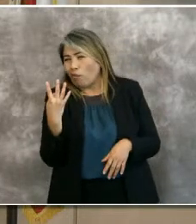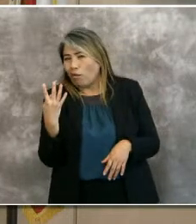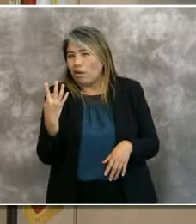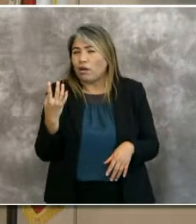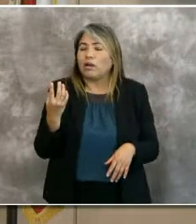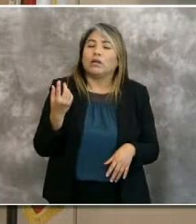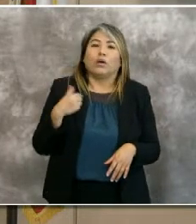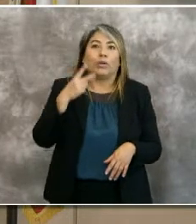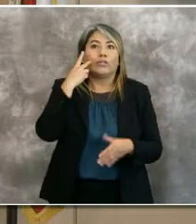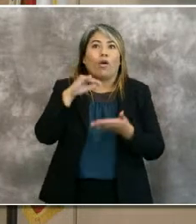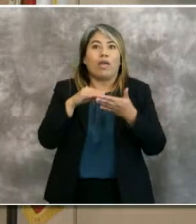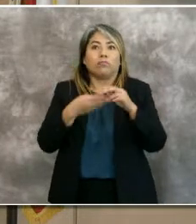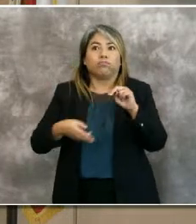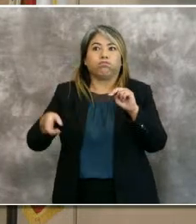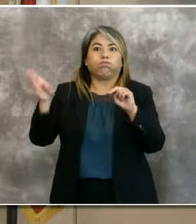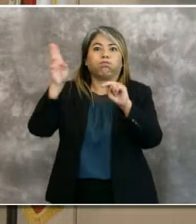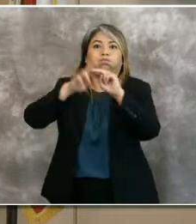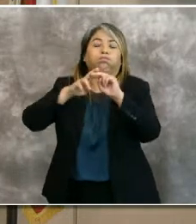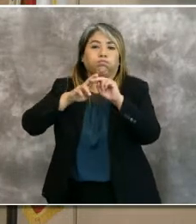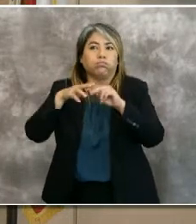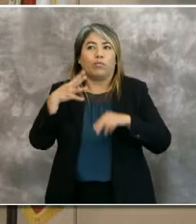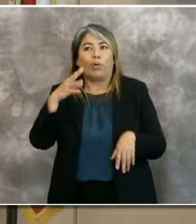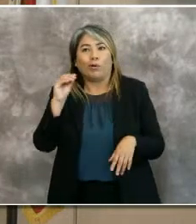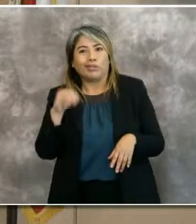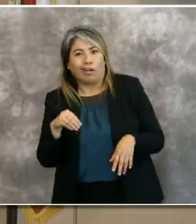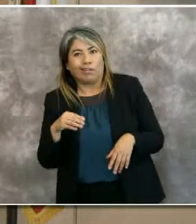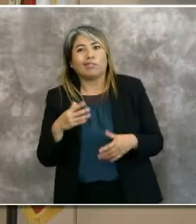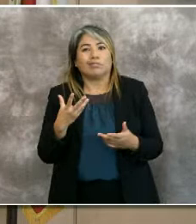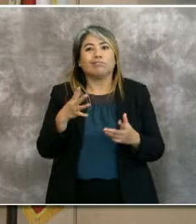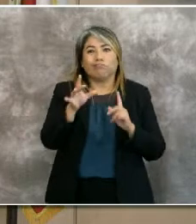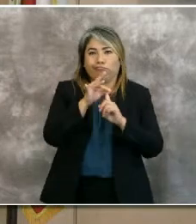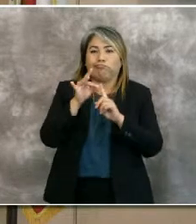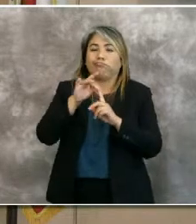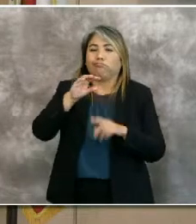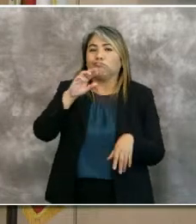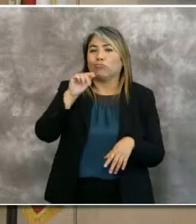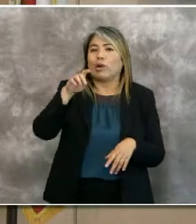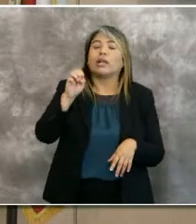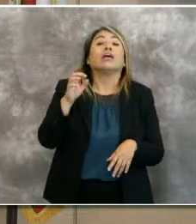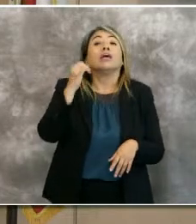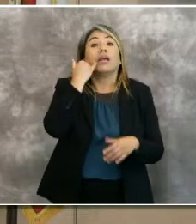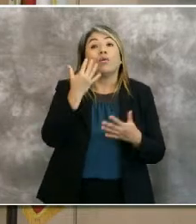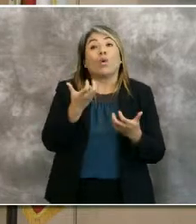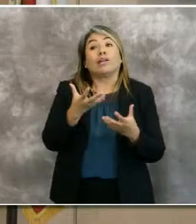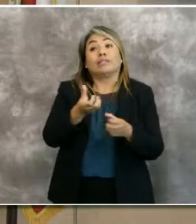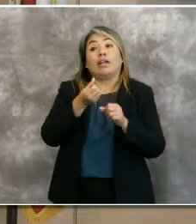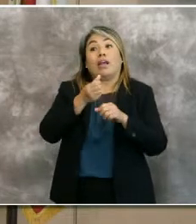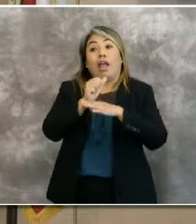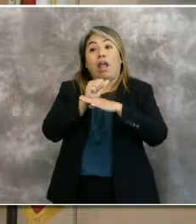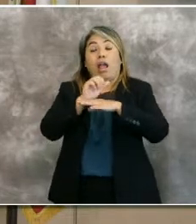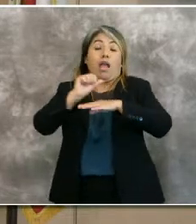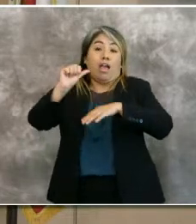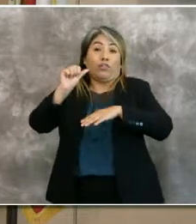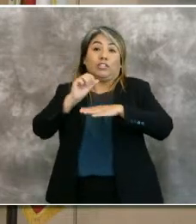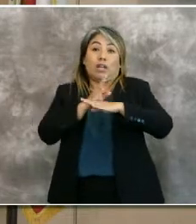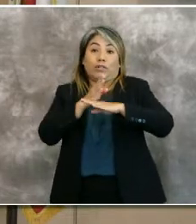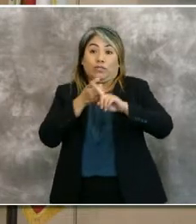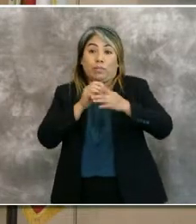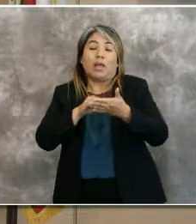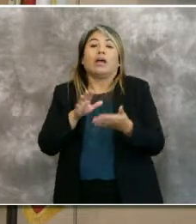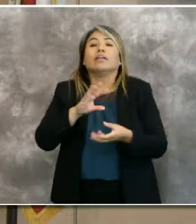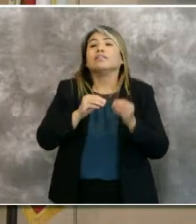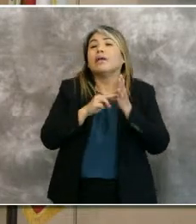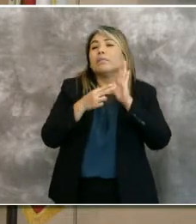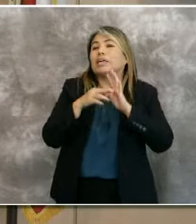large increase, about 4% of infection rate. So those are, if you want to take the average of that, it would represent about 650